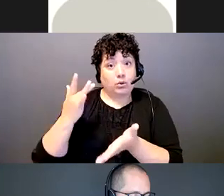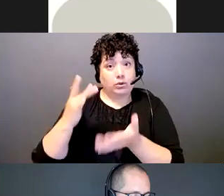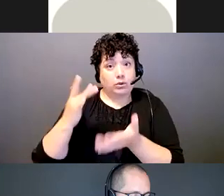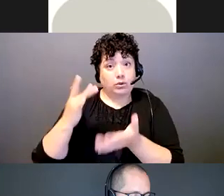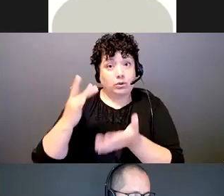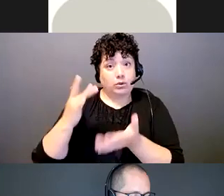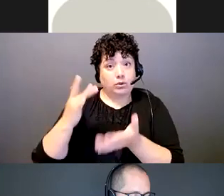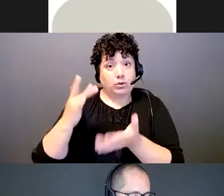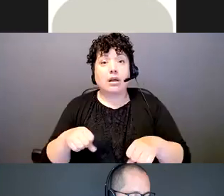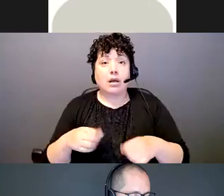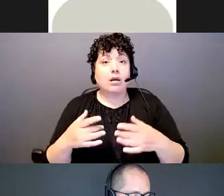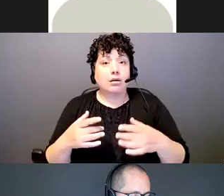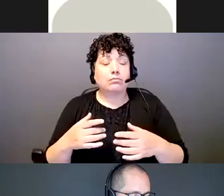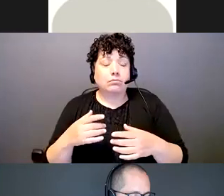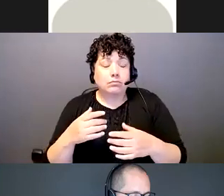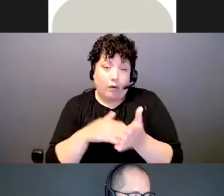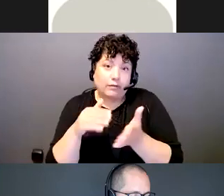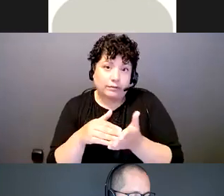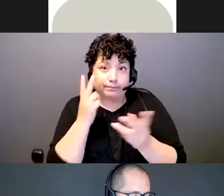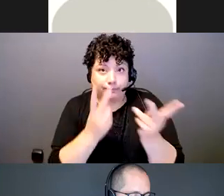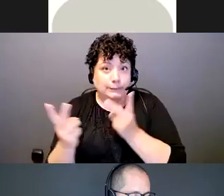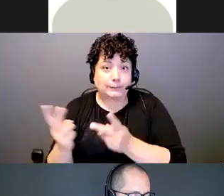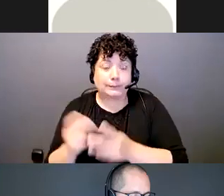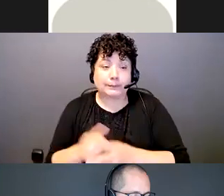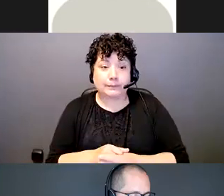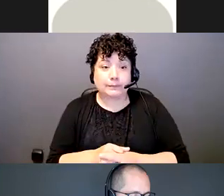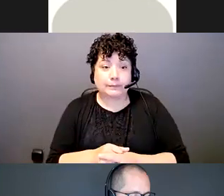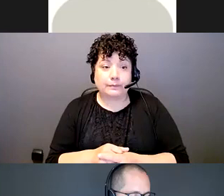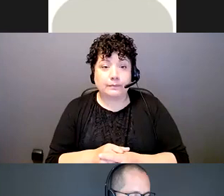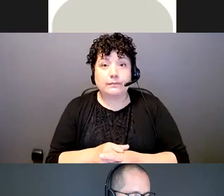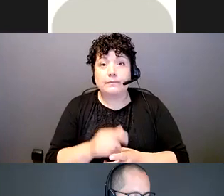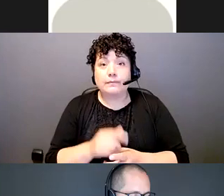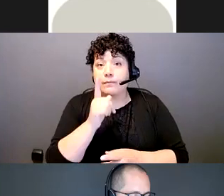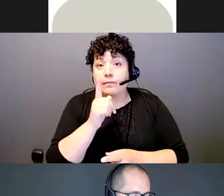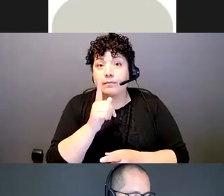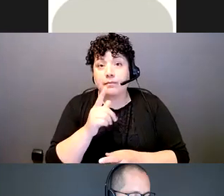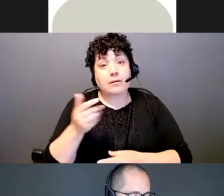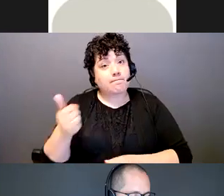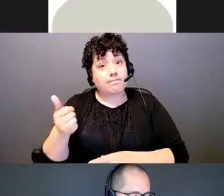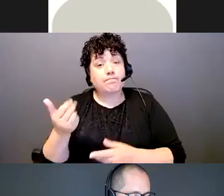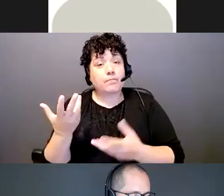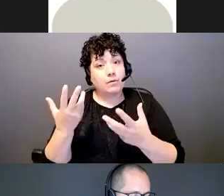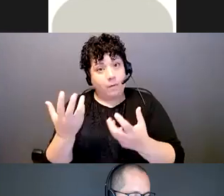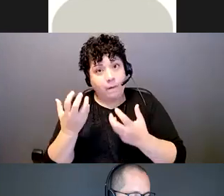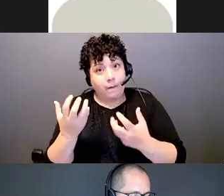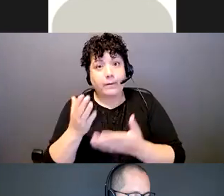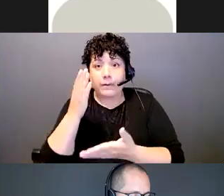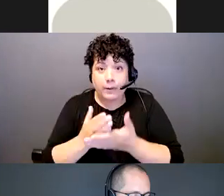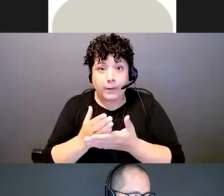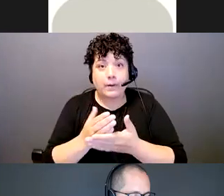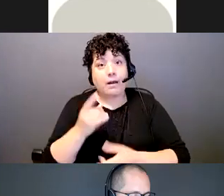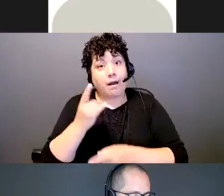with older adults. If you want to support the person, if abstinence is not desired, you need to look at harm reduction